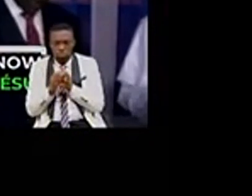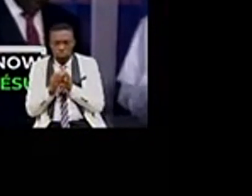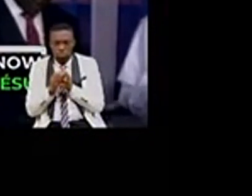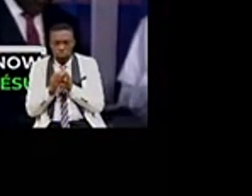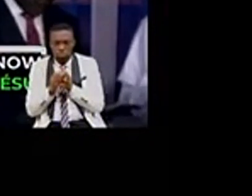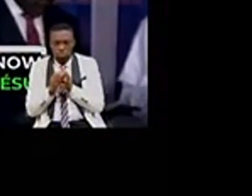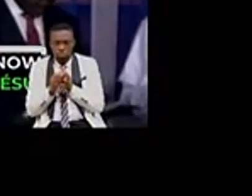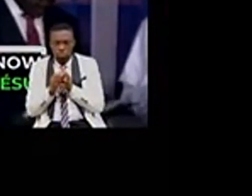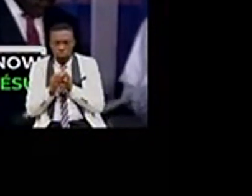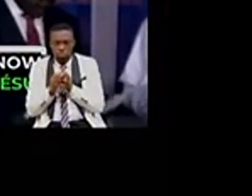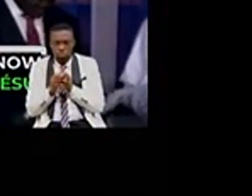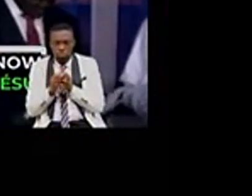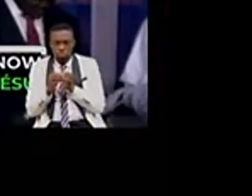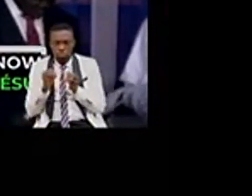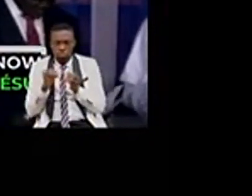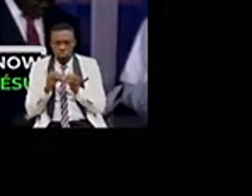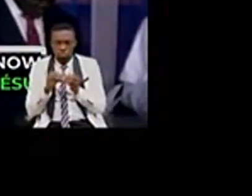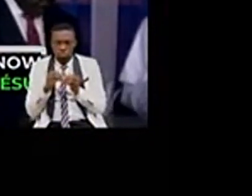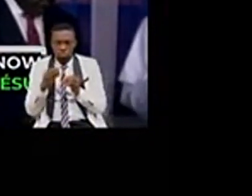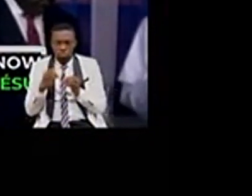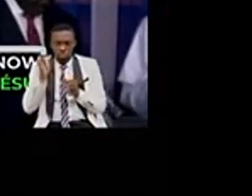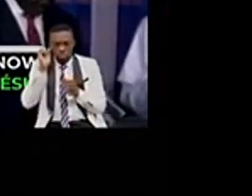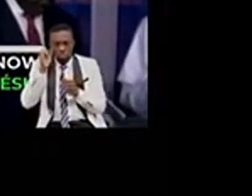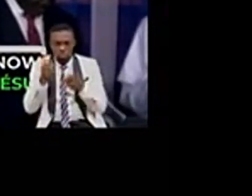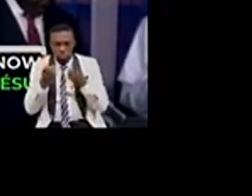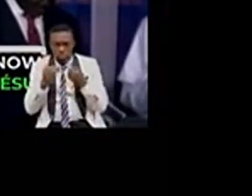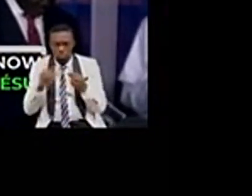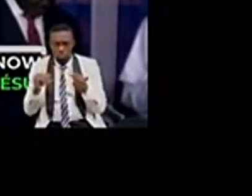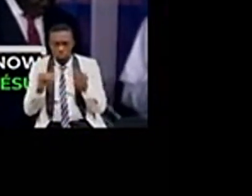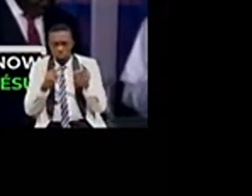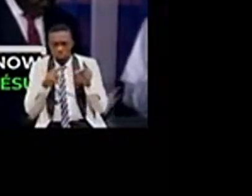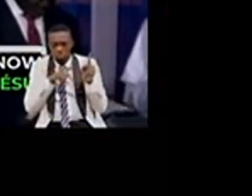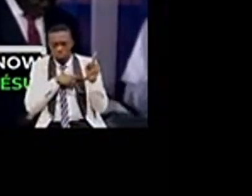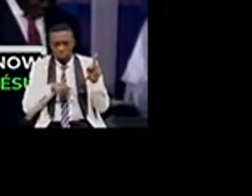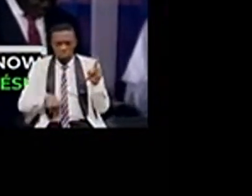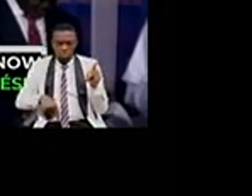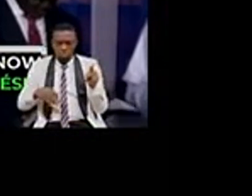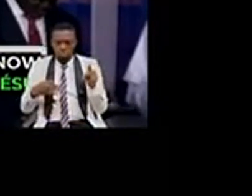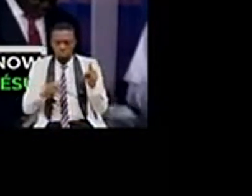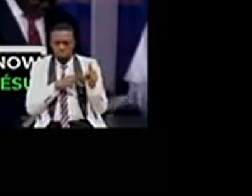increase more of his coming brings of peace.